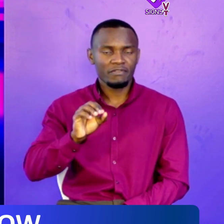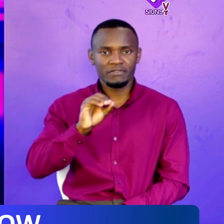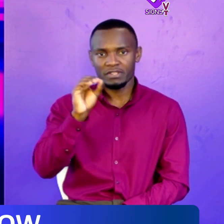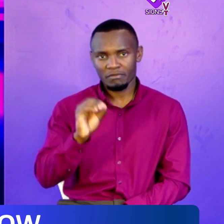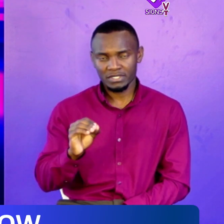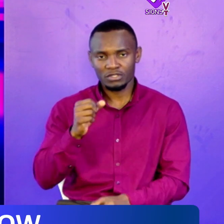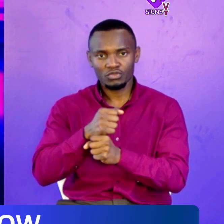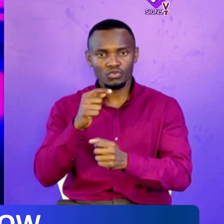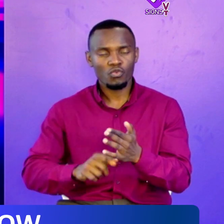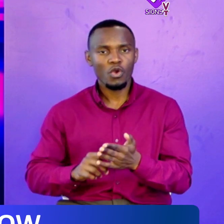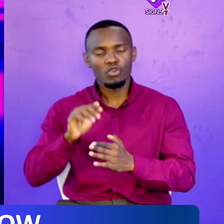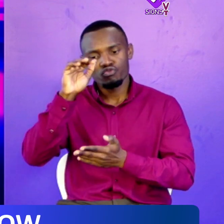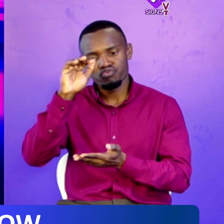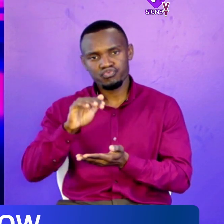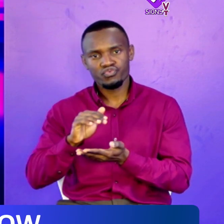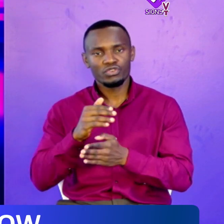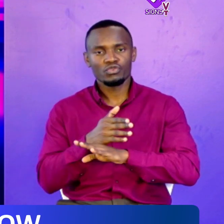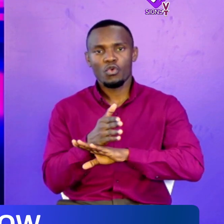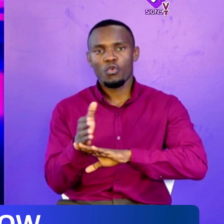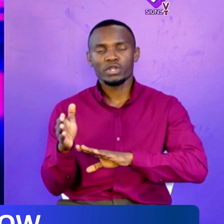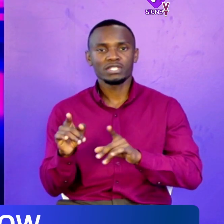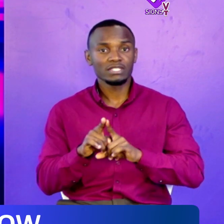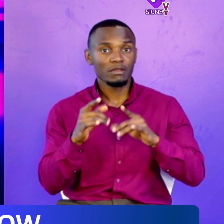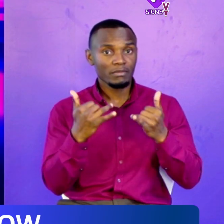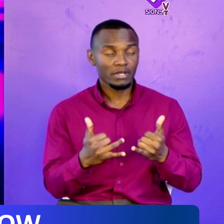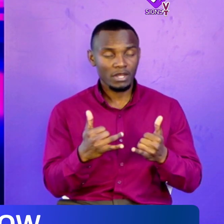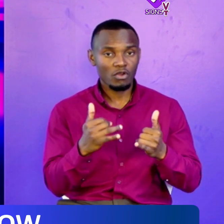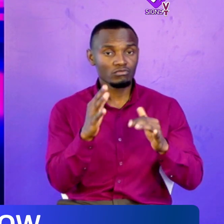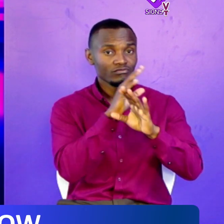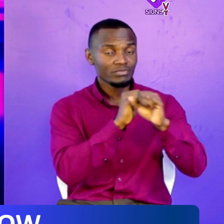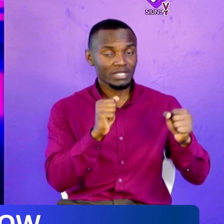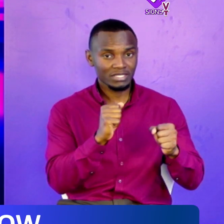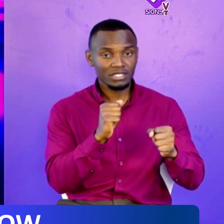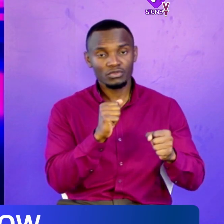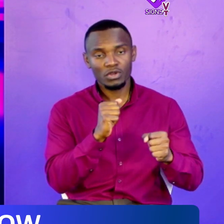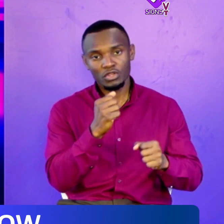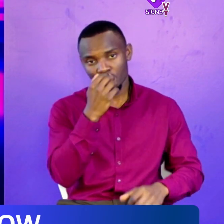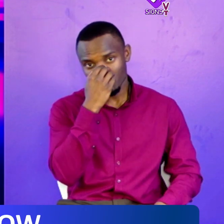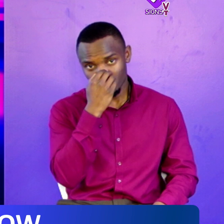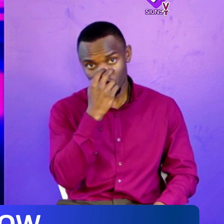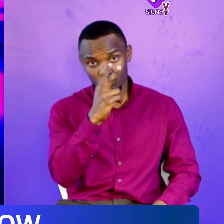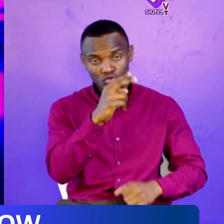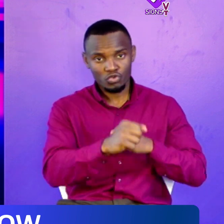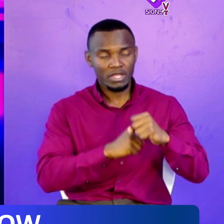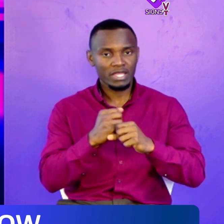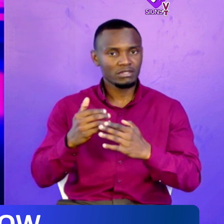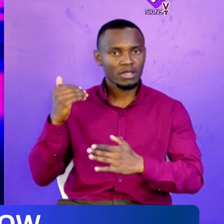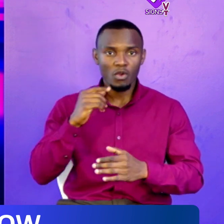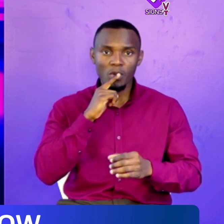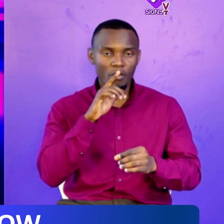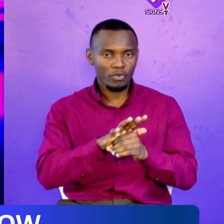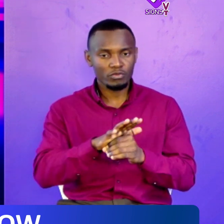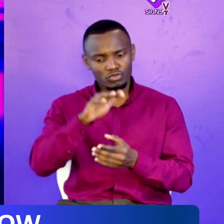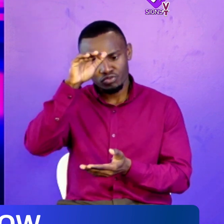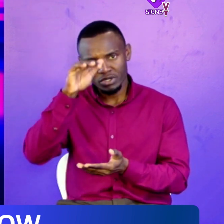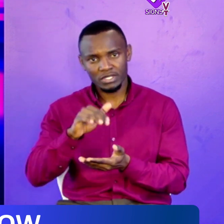reduce wastage. Now, it has been 2 years since President William Ruto first pledged to cut government travel spending by 11 billion to allow